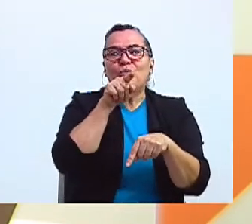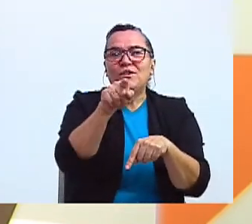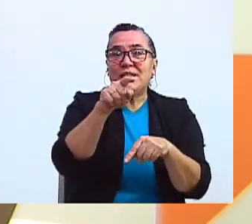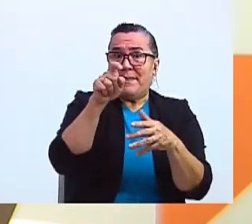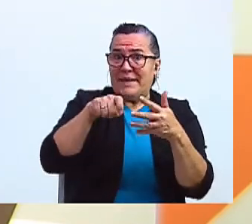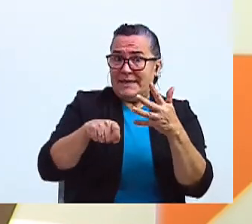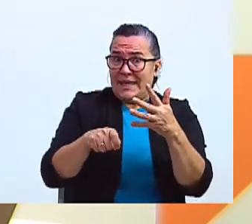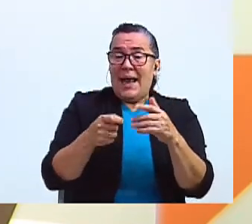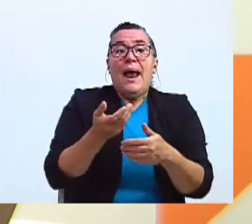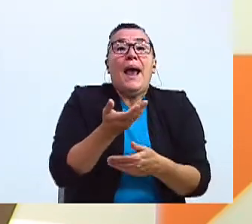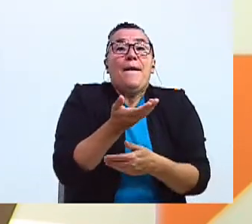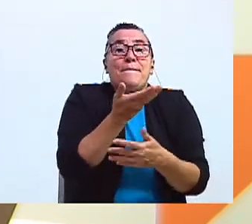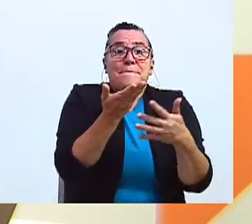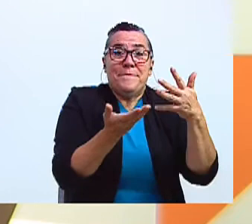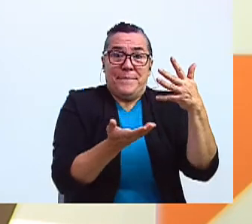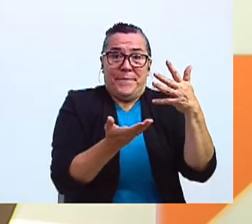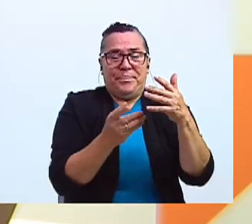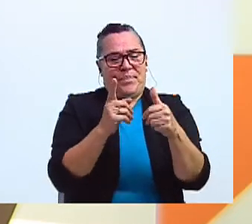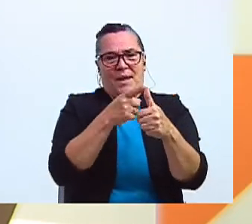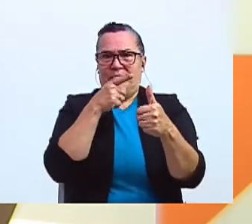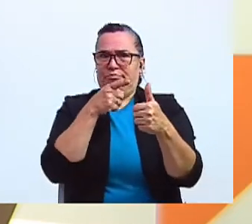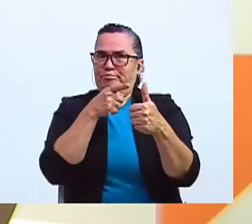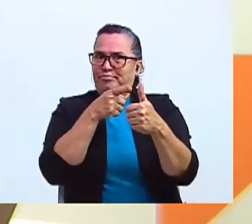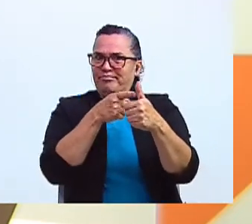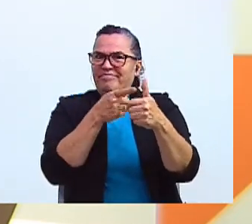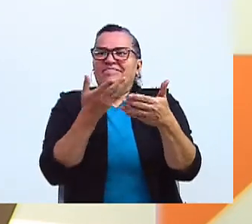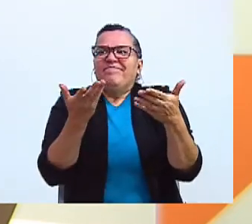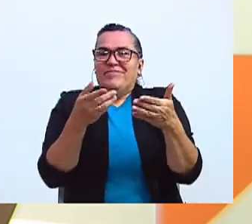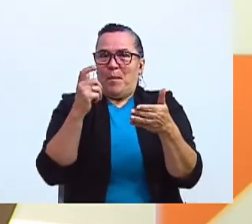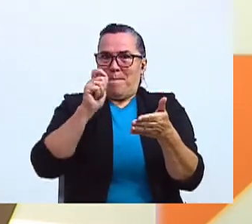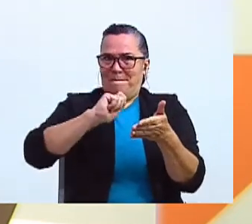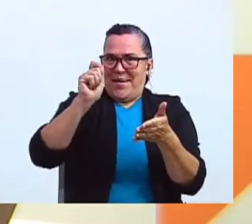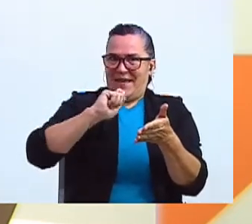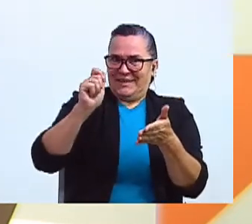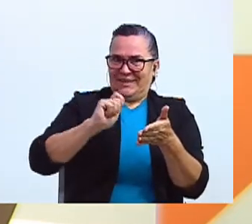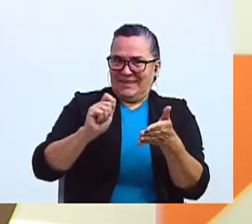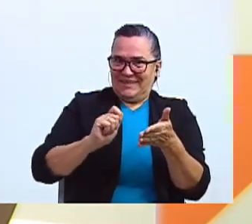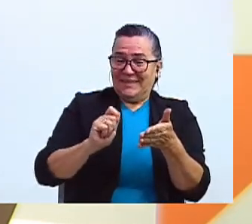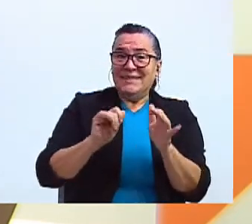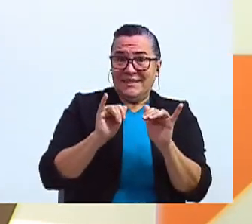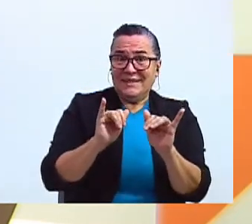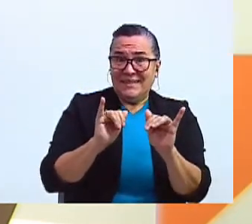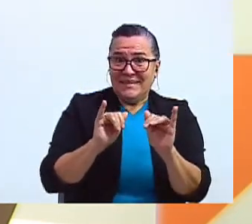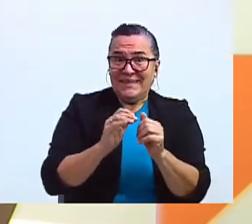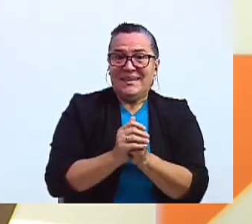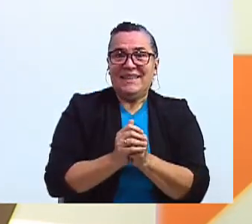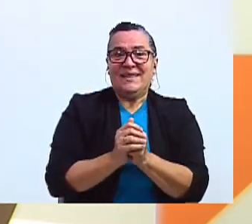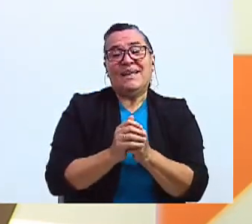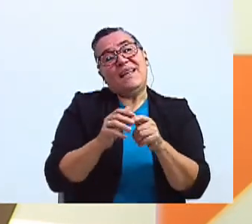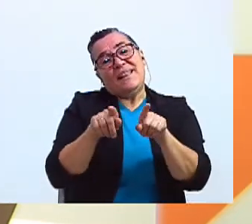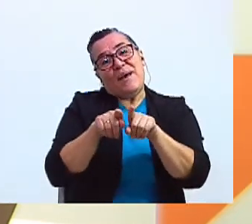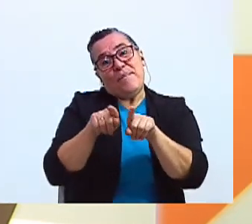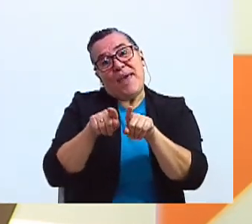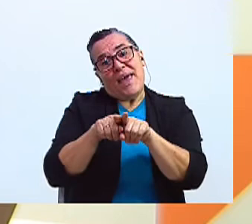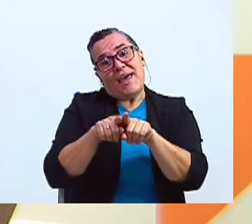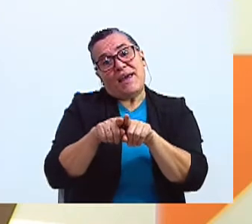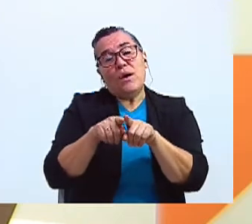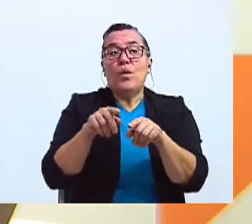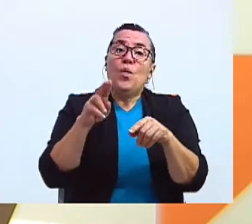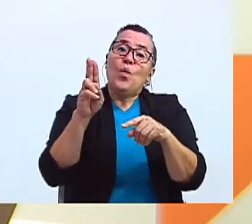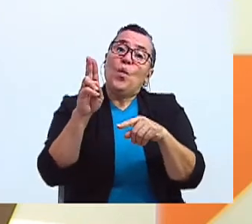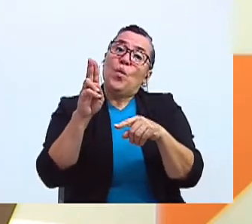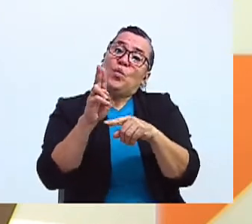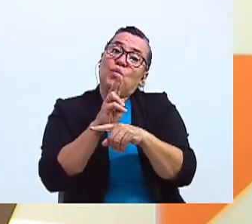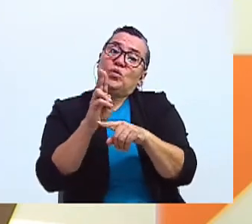some materials. Okay, first you are going to need a pencil. Okay, or if you want, you can use a